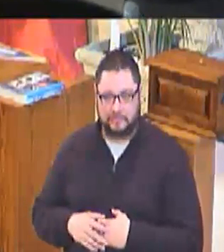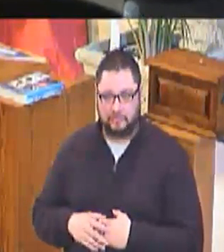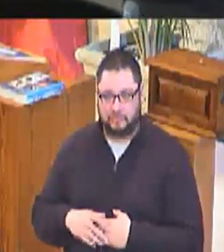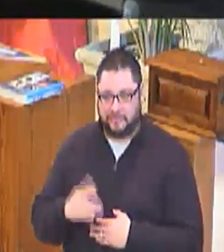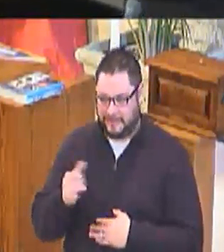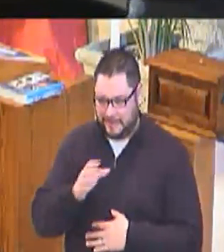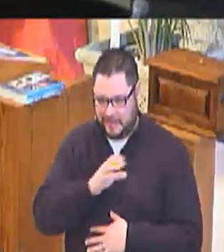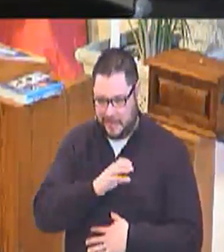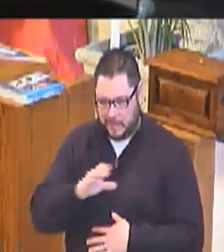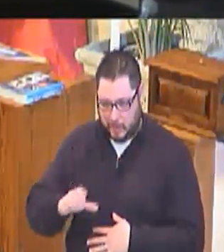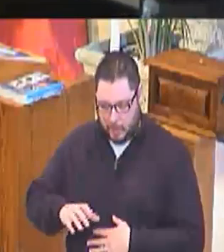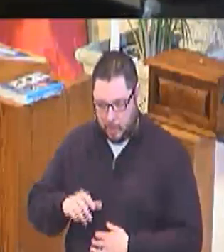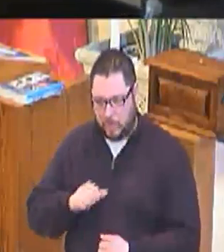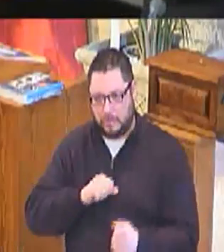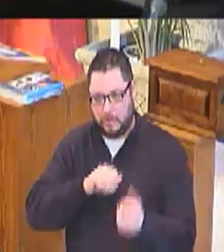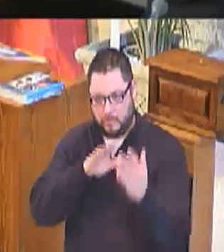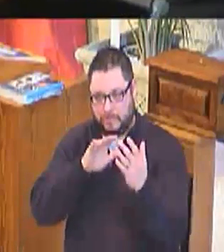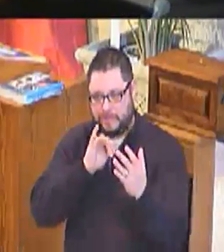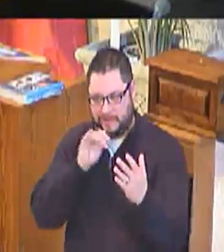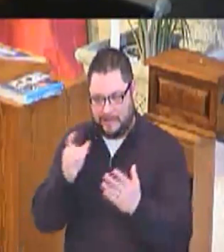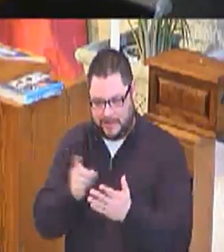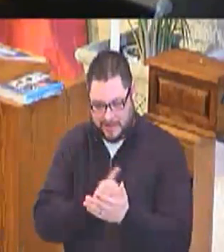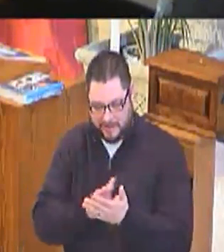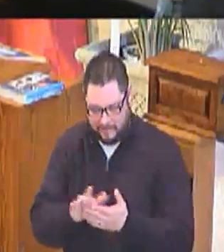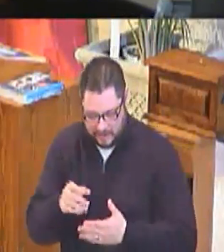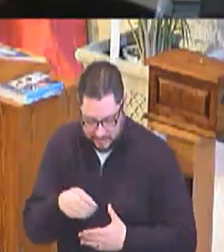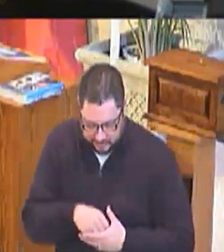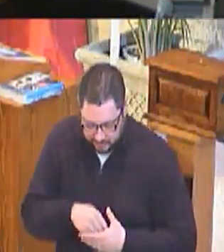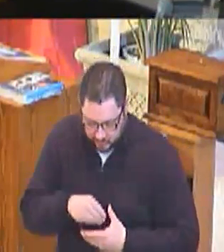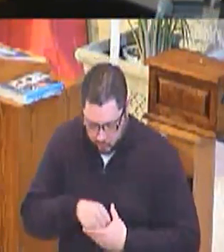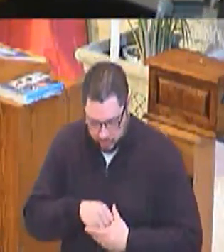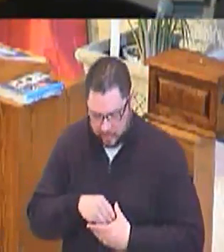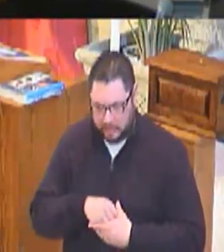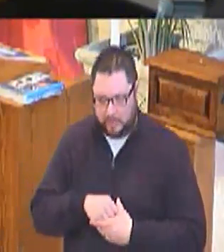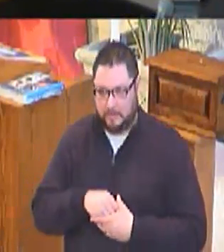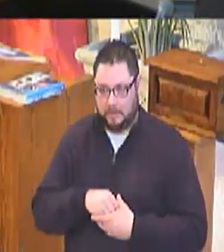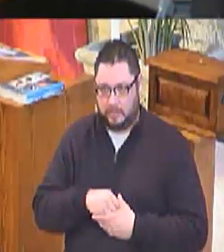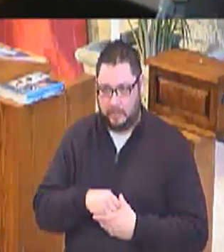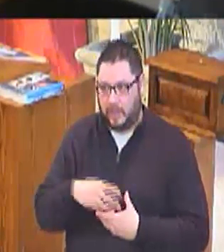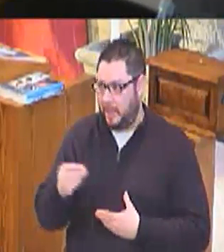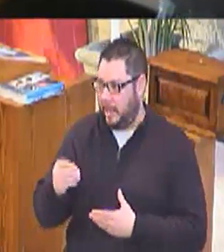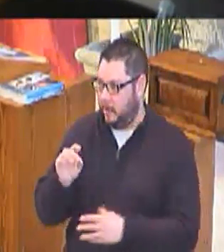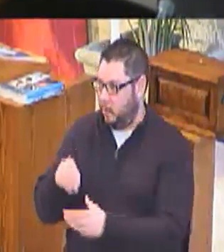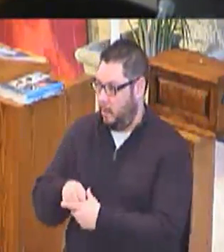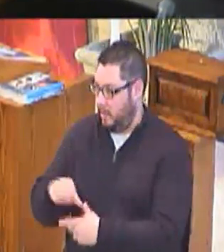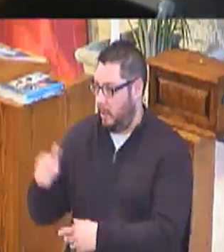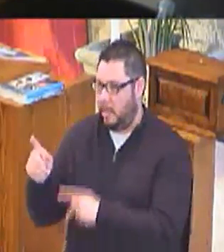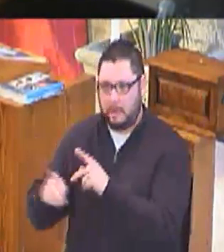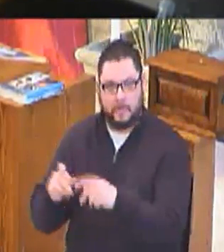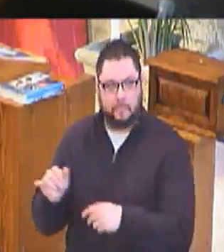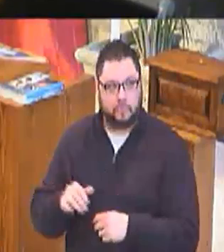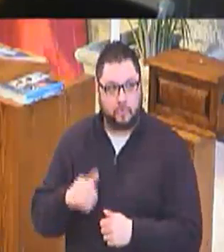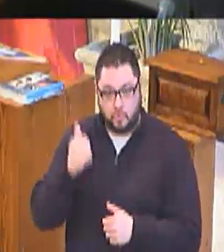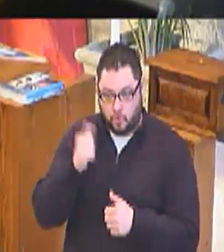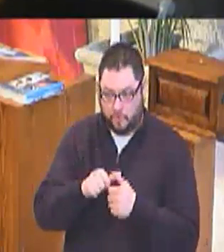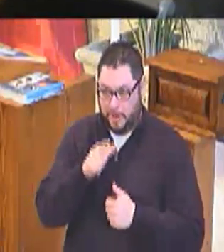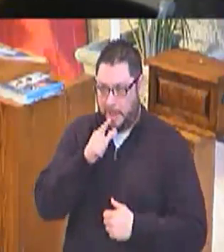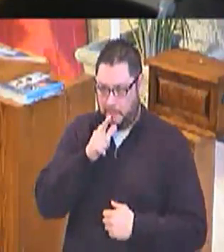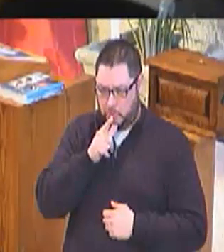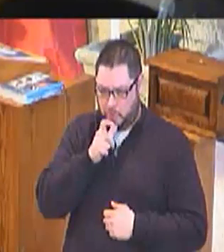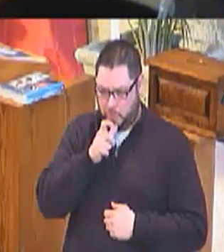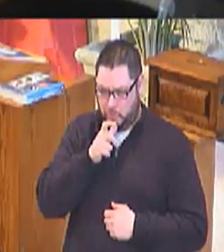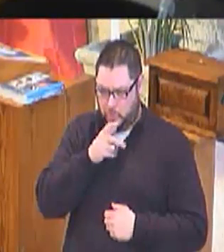Christ's presence, that divine, is within me, and that divine is within others. So we remember who we